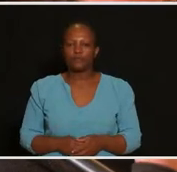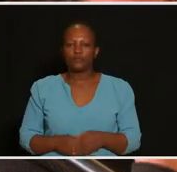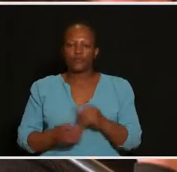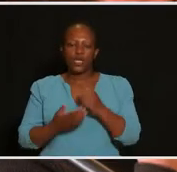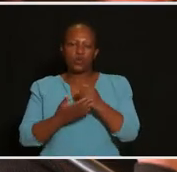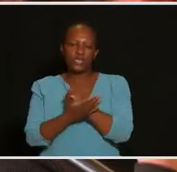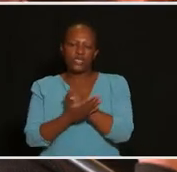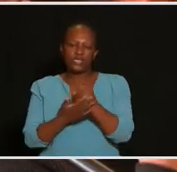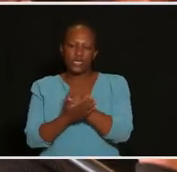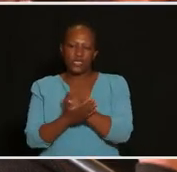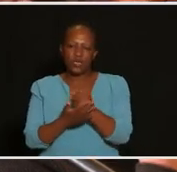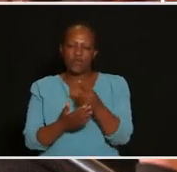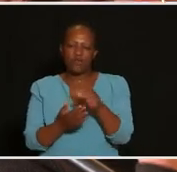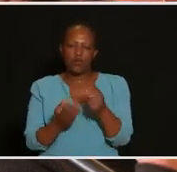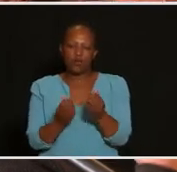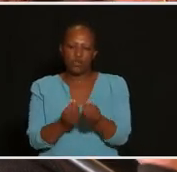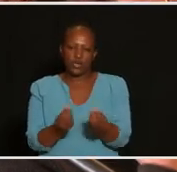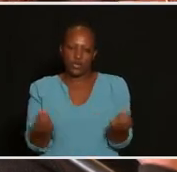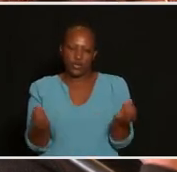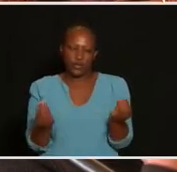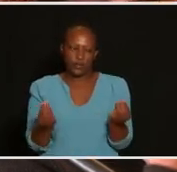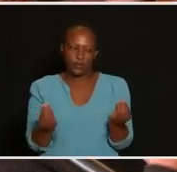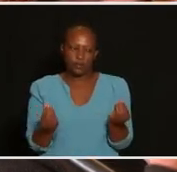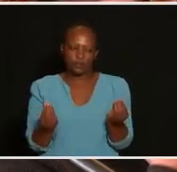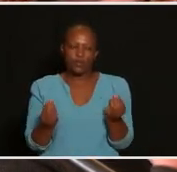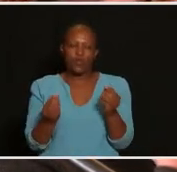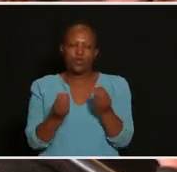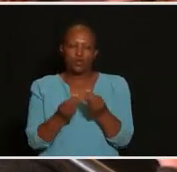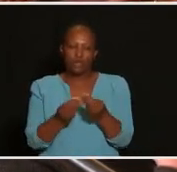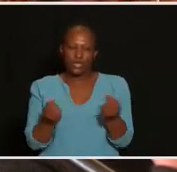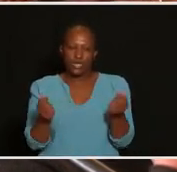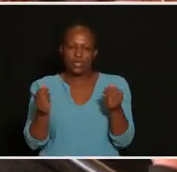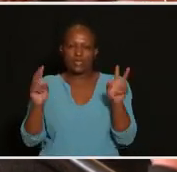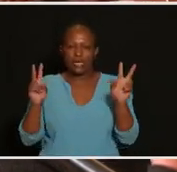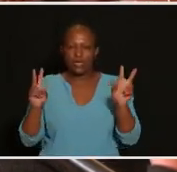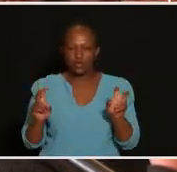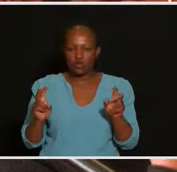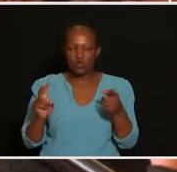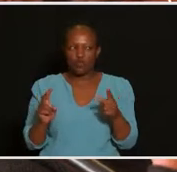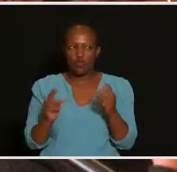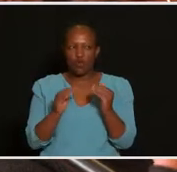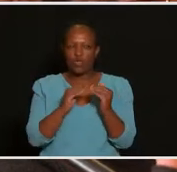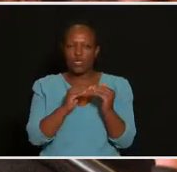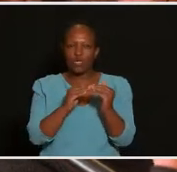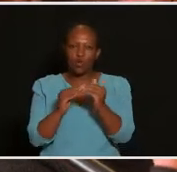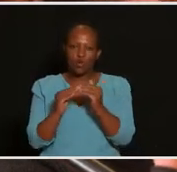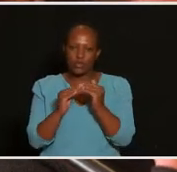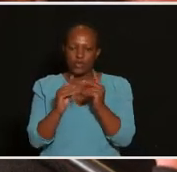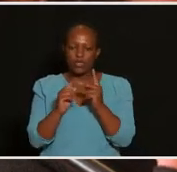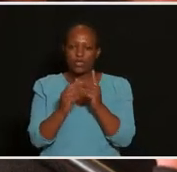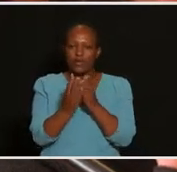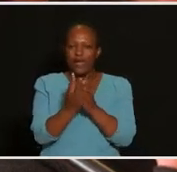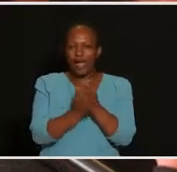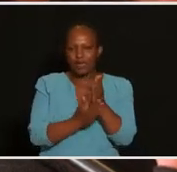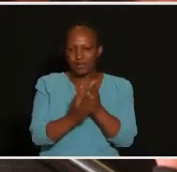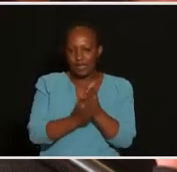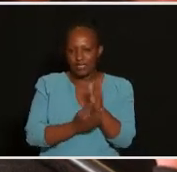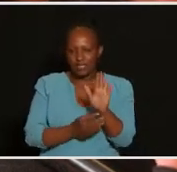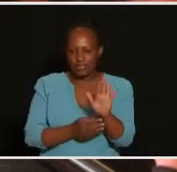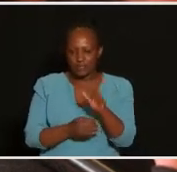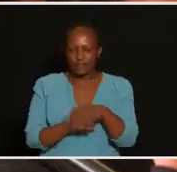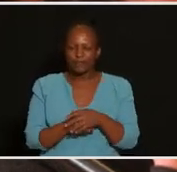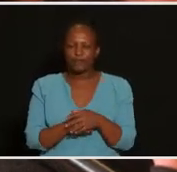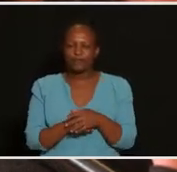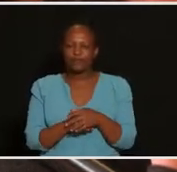procedures being legislated to address issues of equity and access on the same